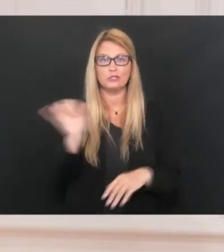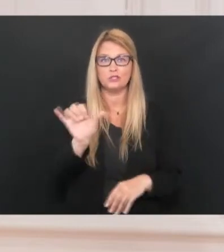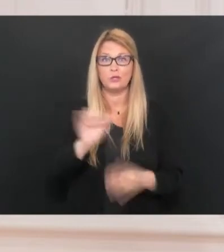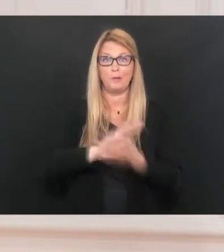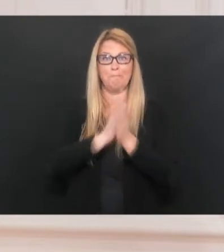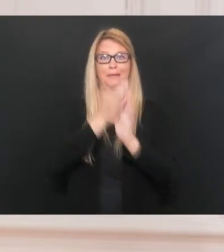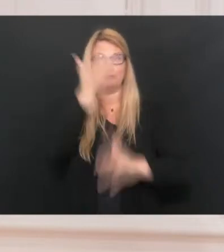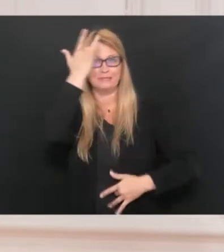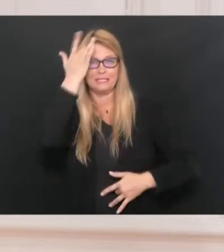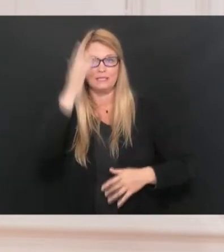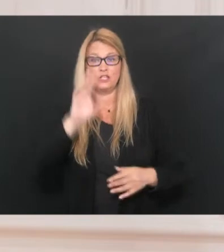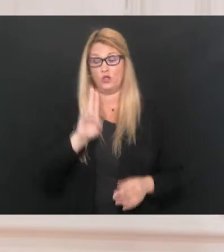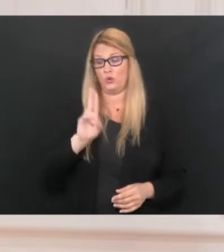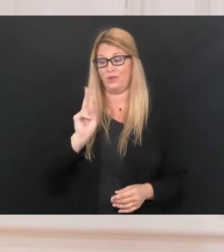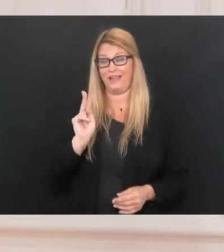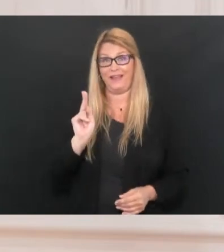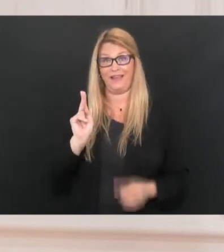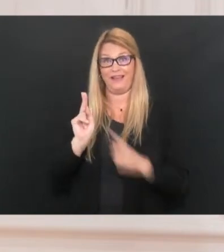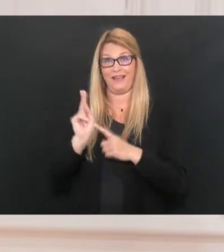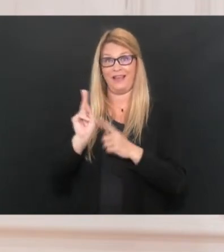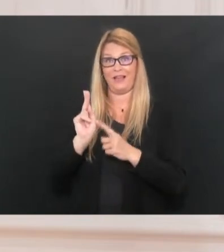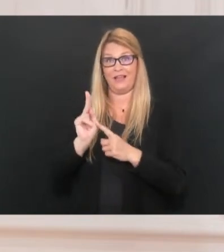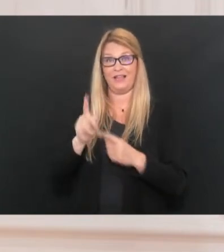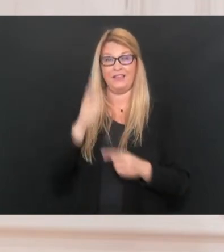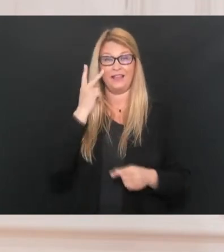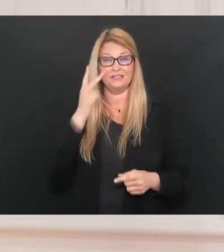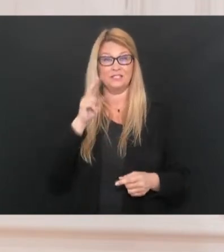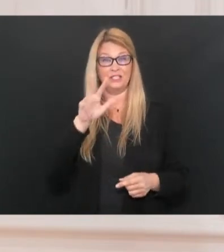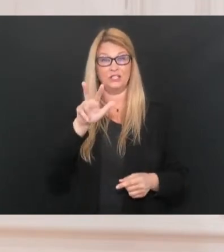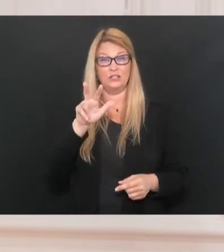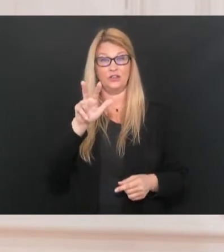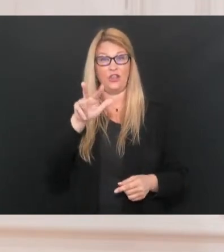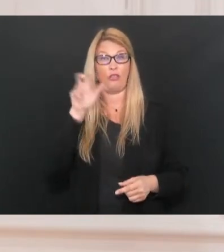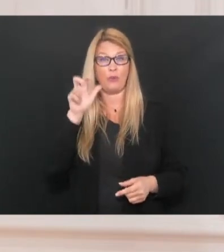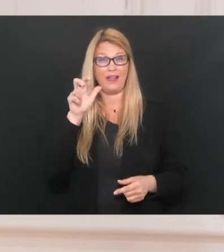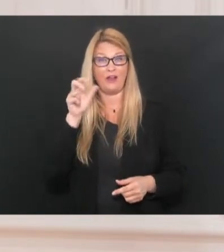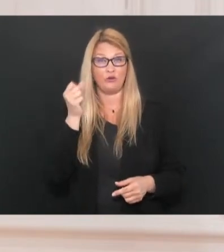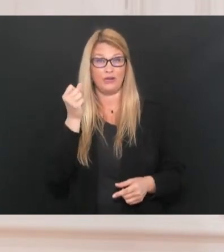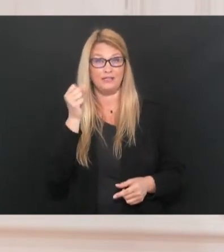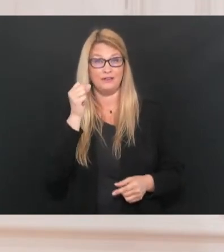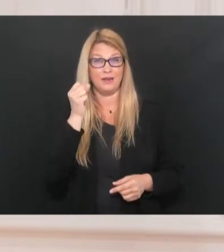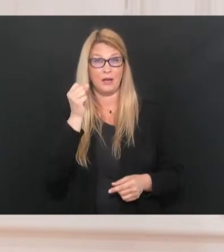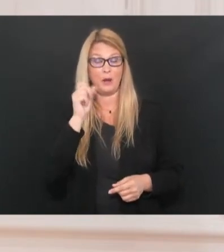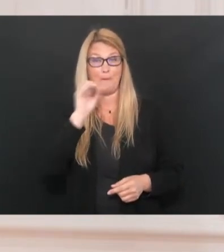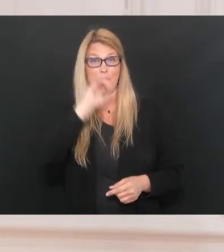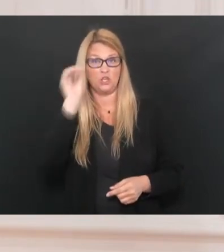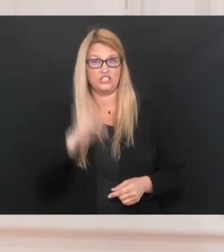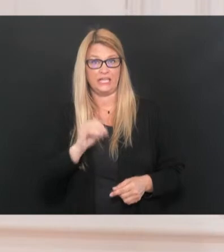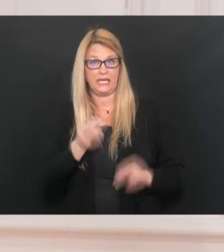Kingdom, they've seen a 311 times increase,